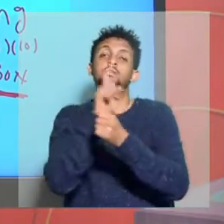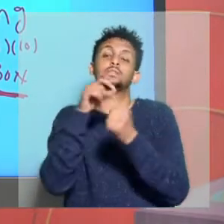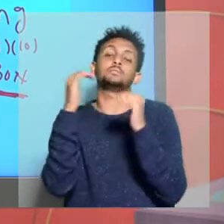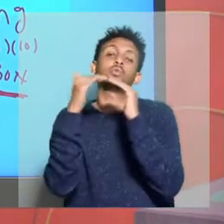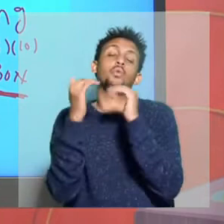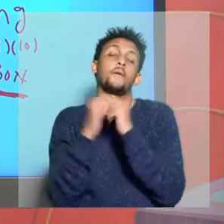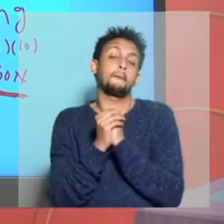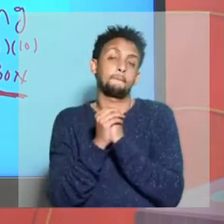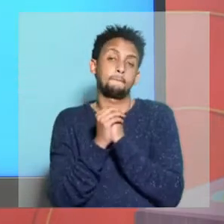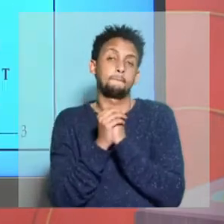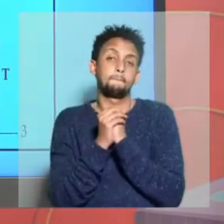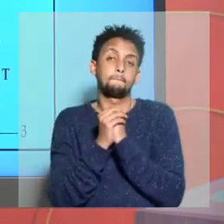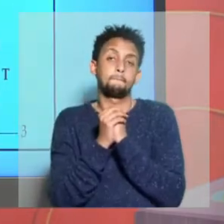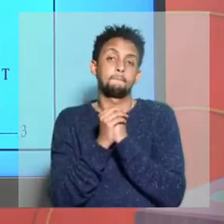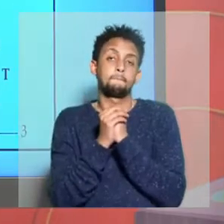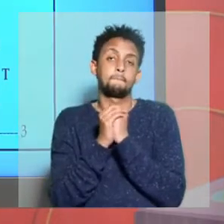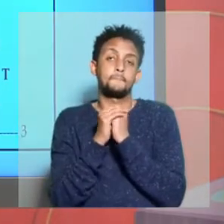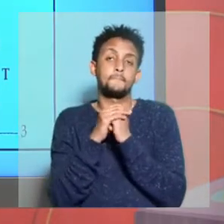equal.